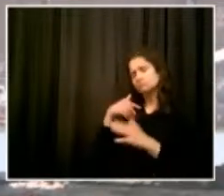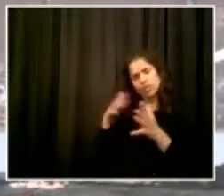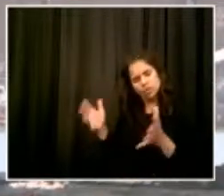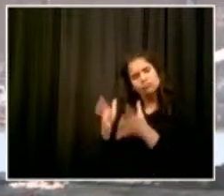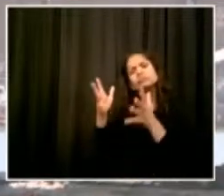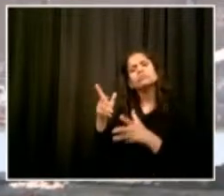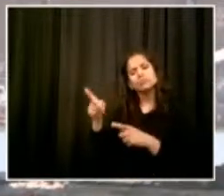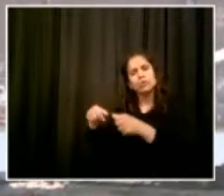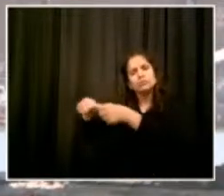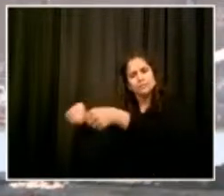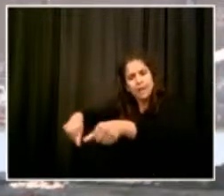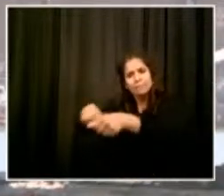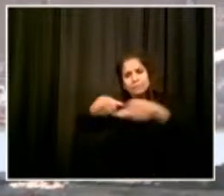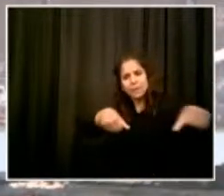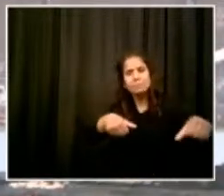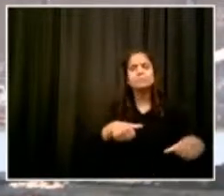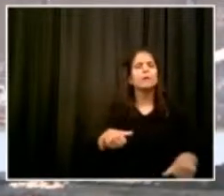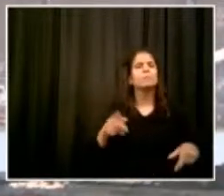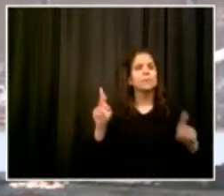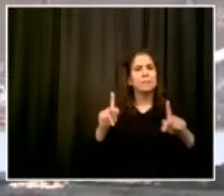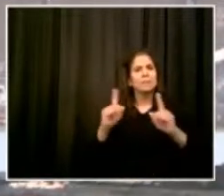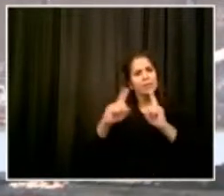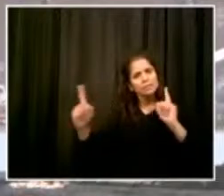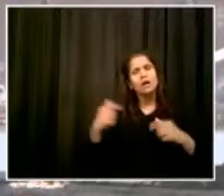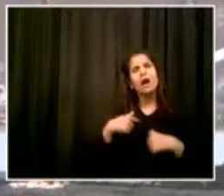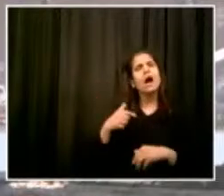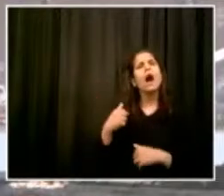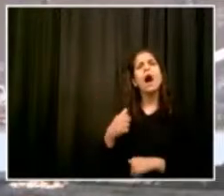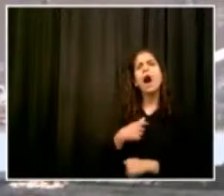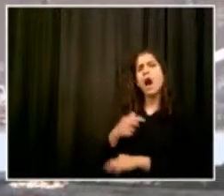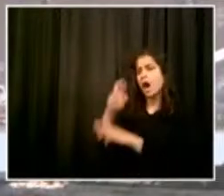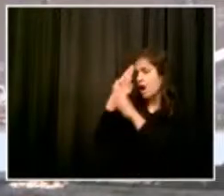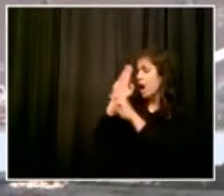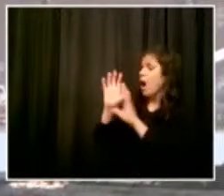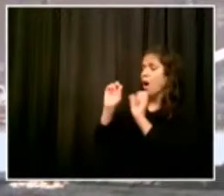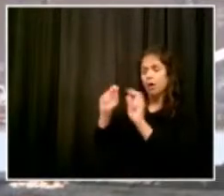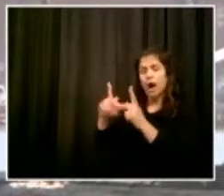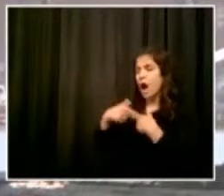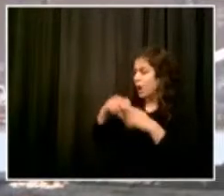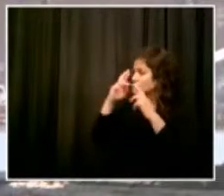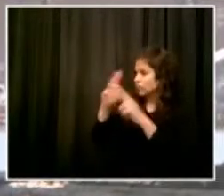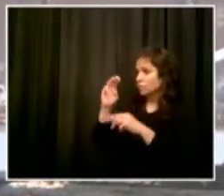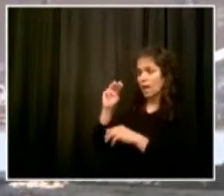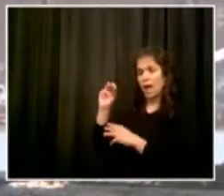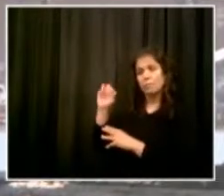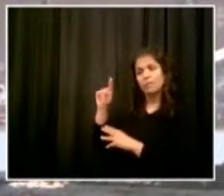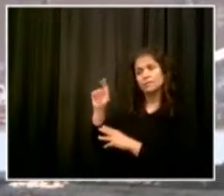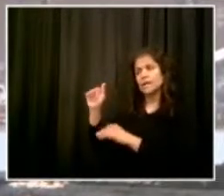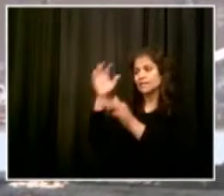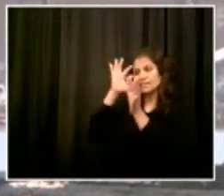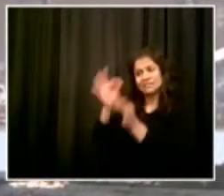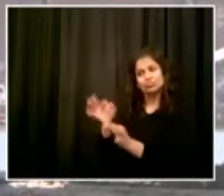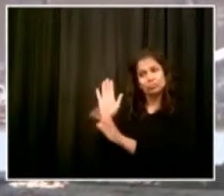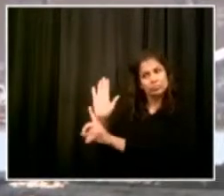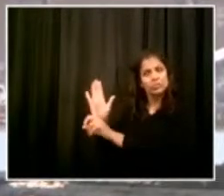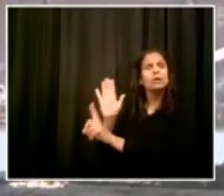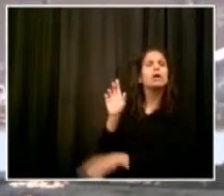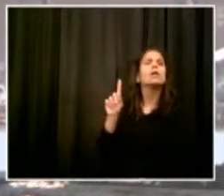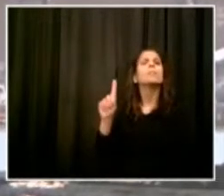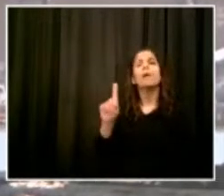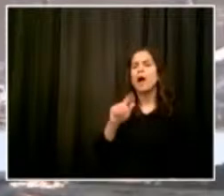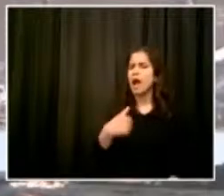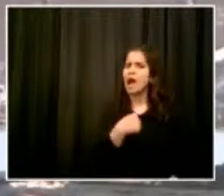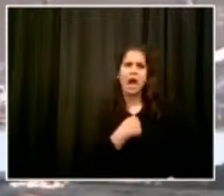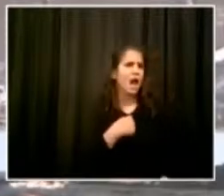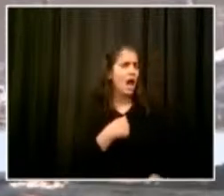they do their thing. I respect them. We're working together. The state runs the MTA. The important thing is that we see people